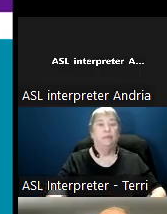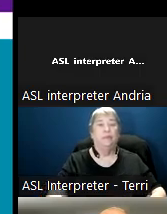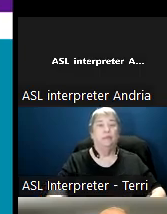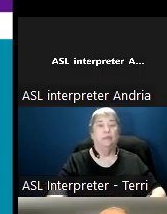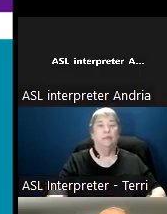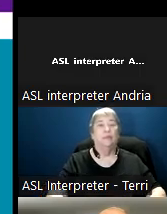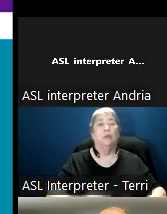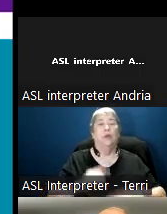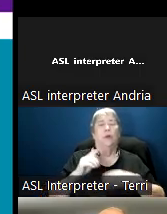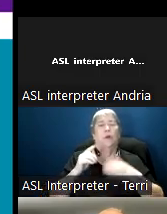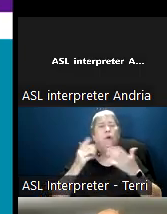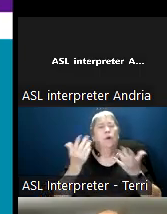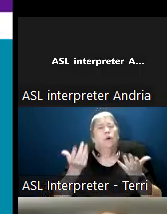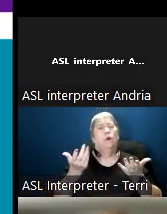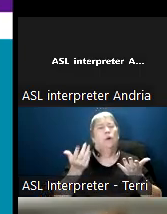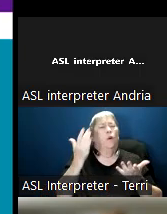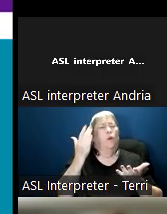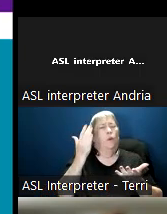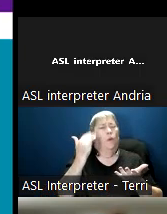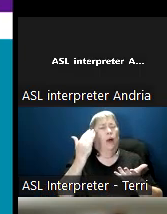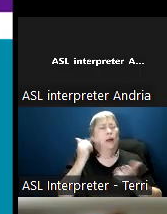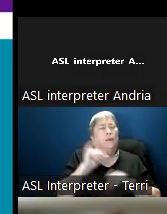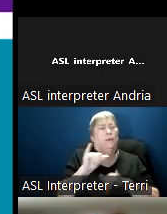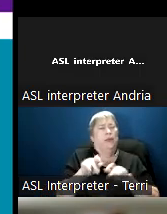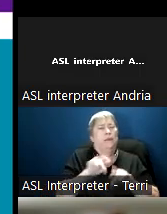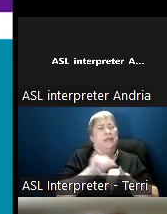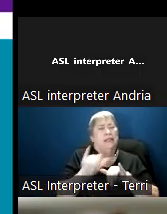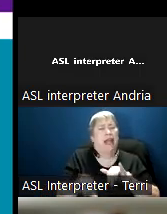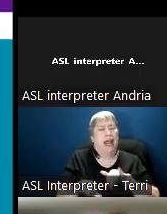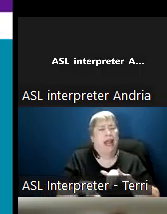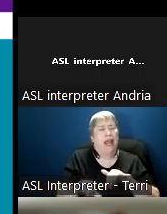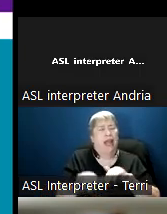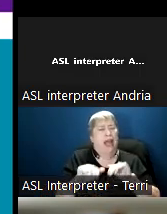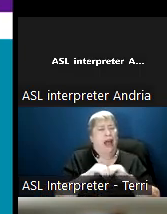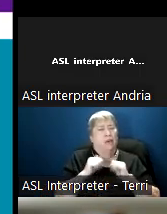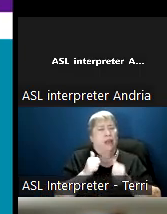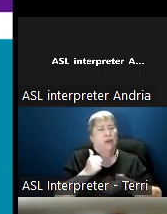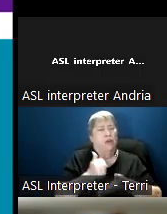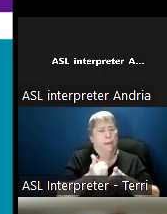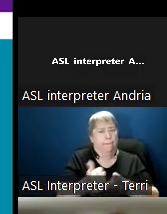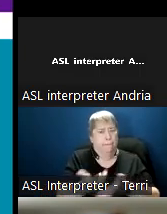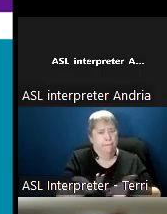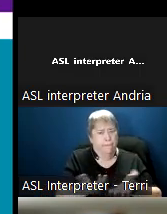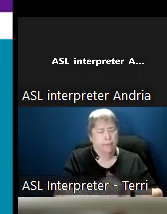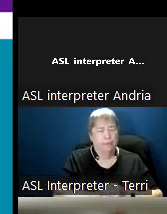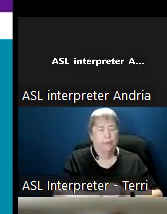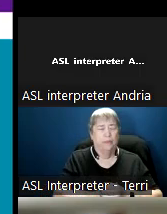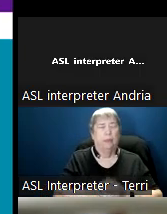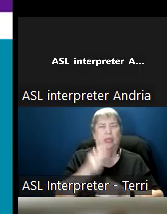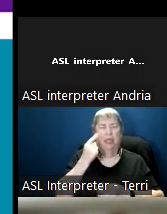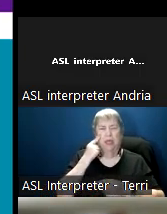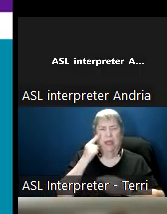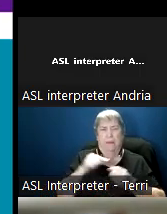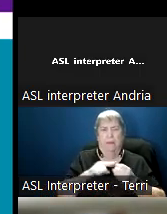So when we talk about why do people stay and how can you help when they do, think about some of the